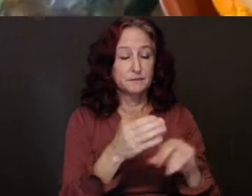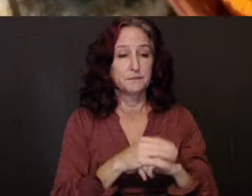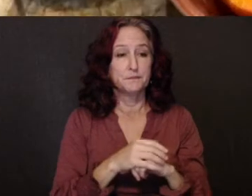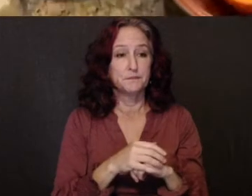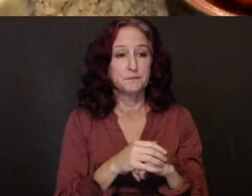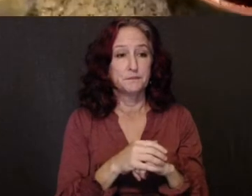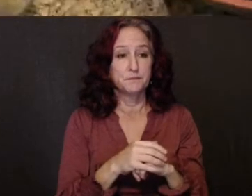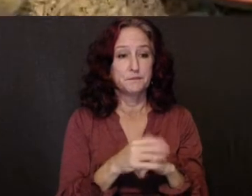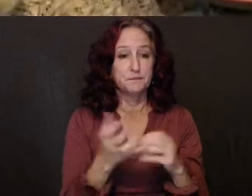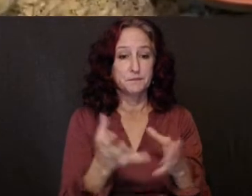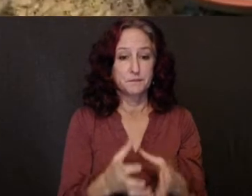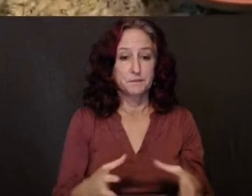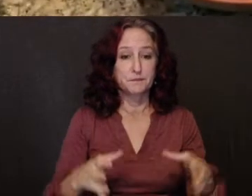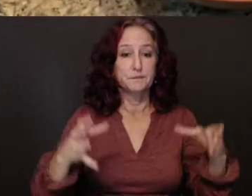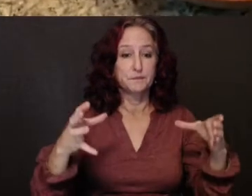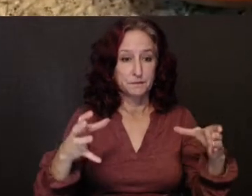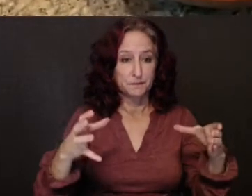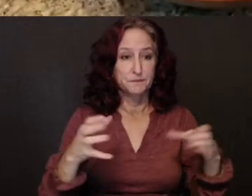pre-cooked